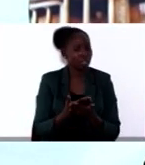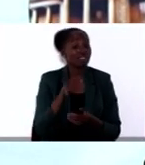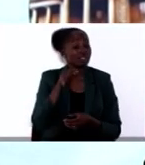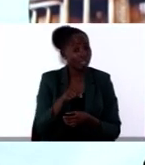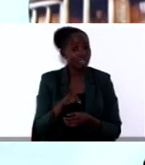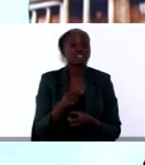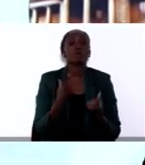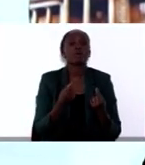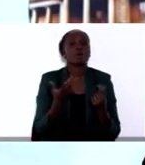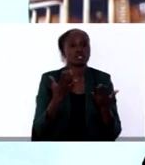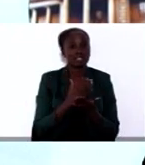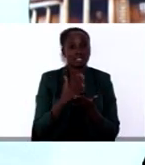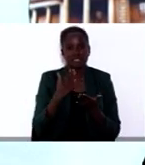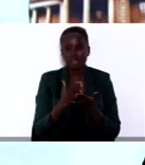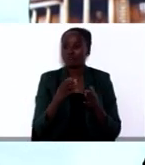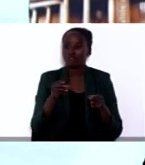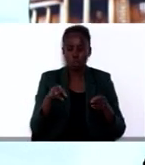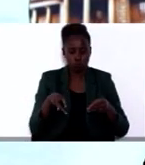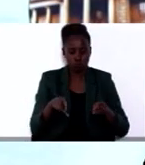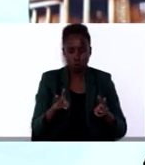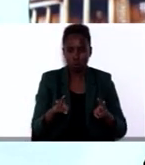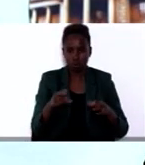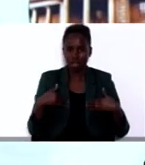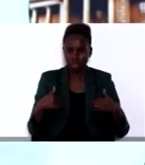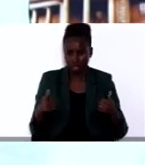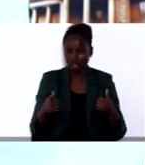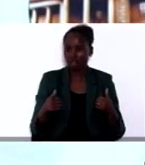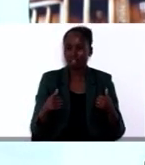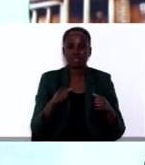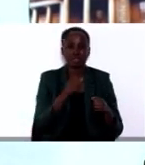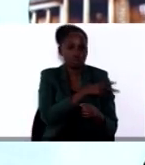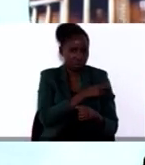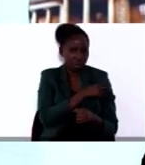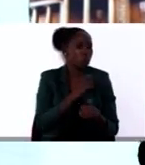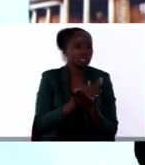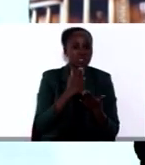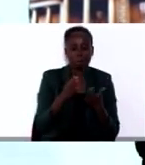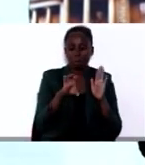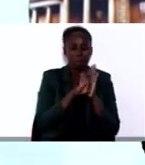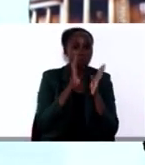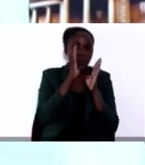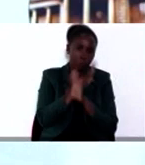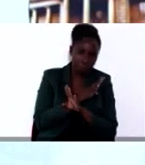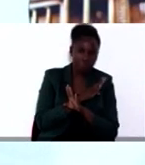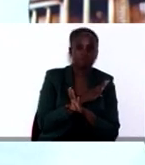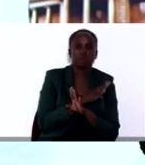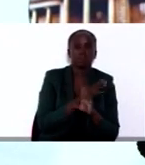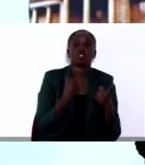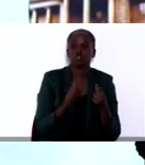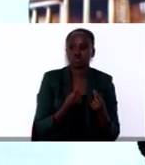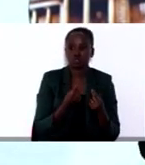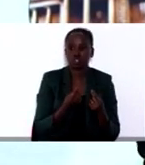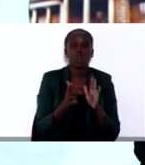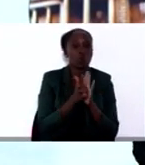some of our rogue health professionals and unethical lawyers who go around